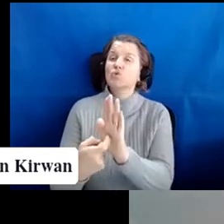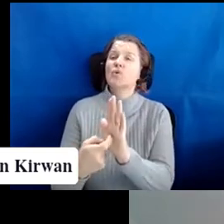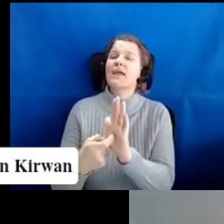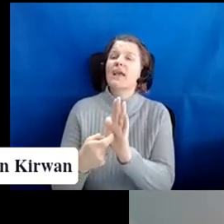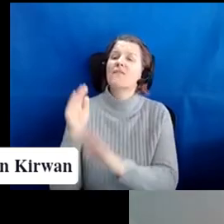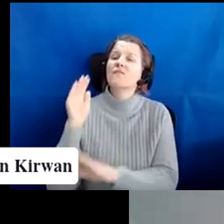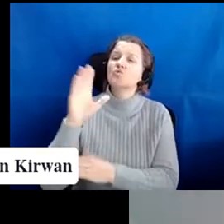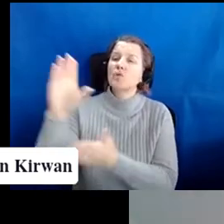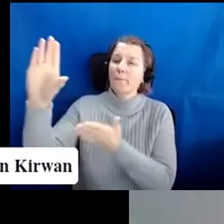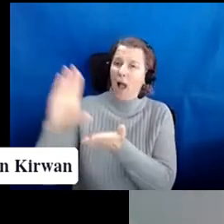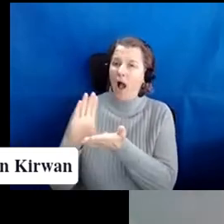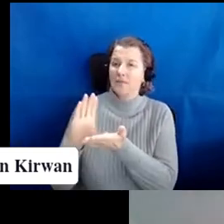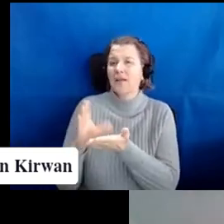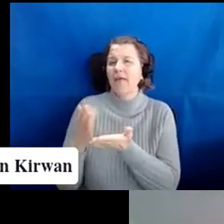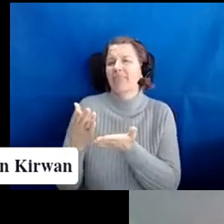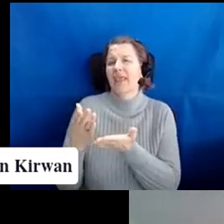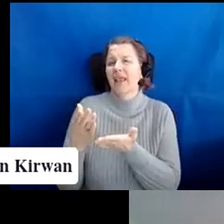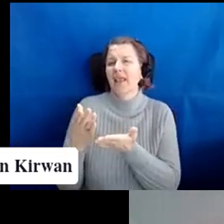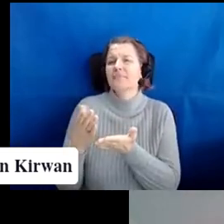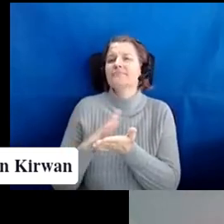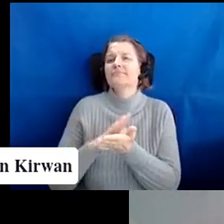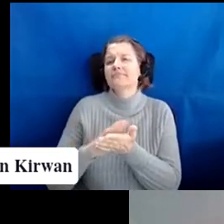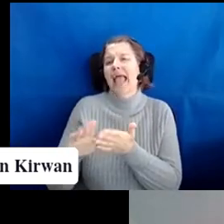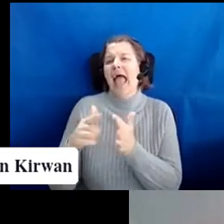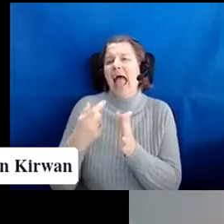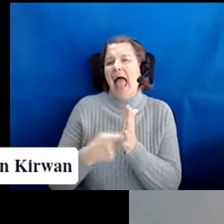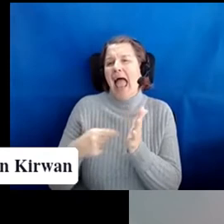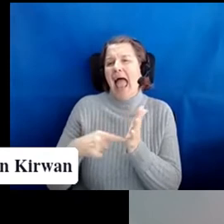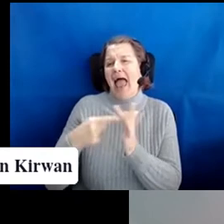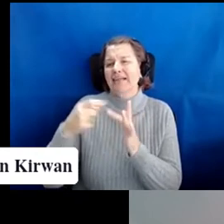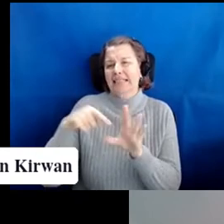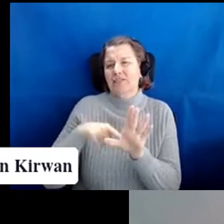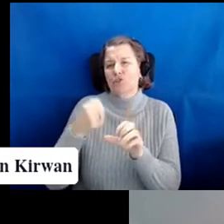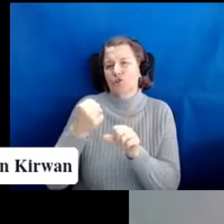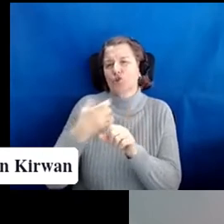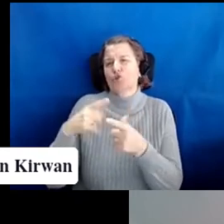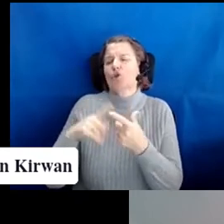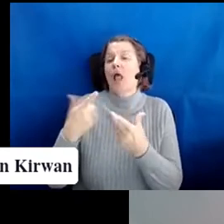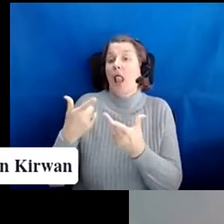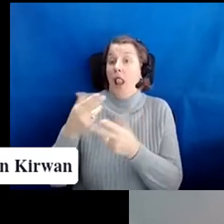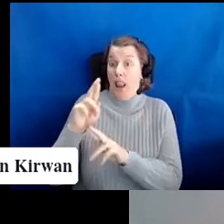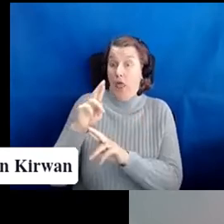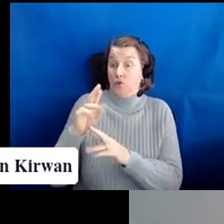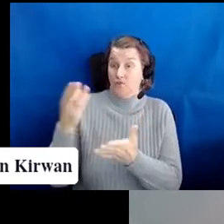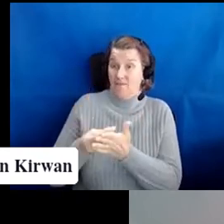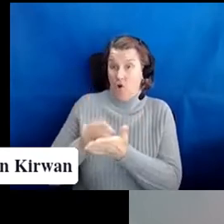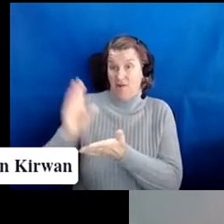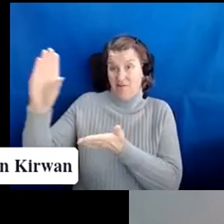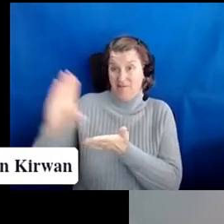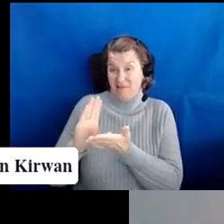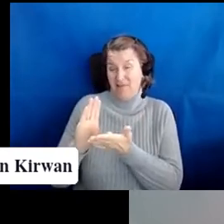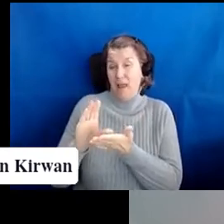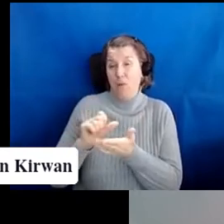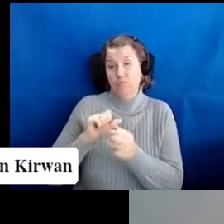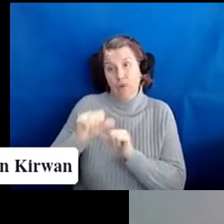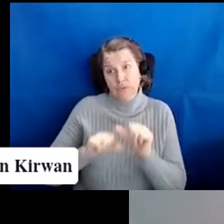in what was then the Heritage Lottery Fund. The development process was really, really quite lengthy, and we did a lot of